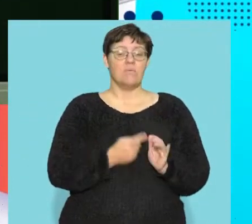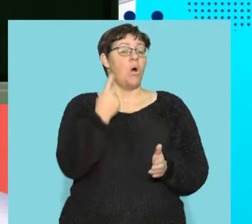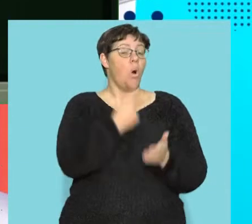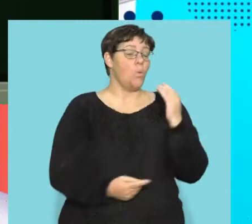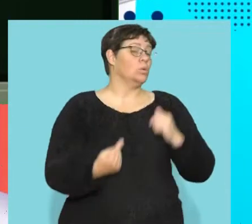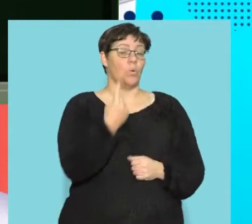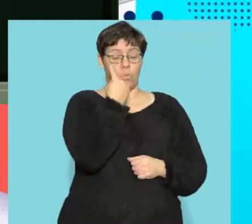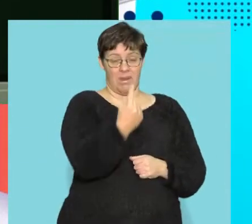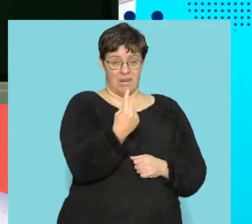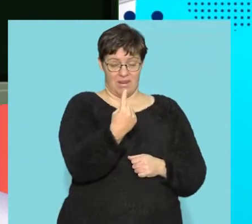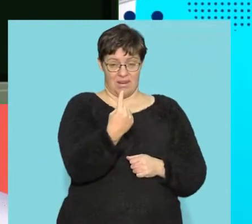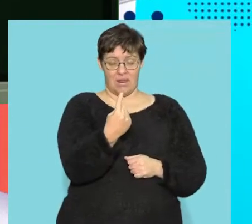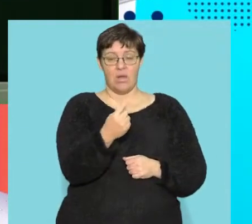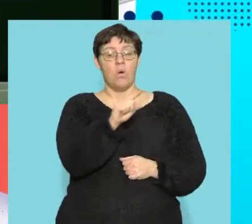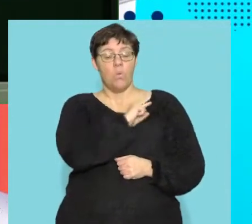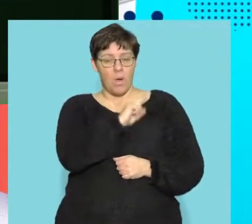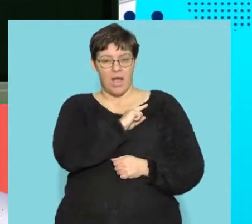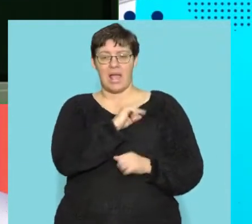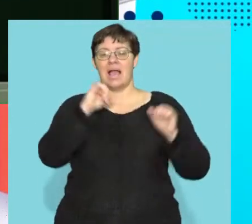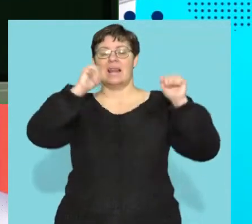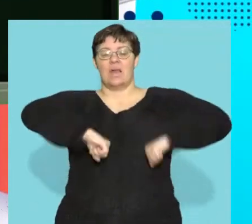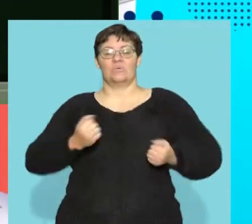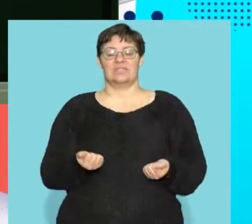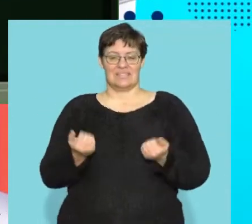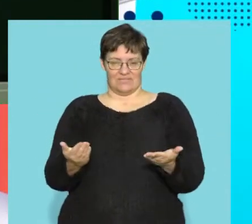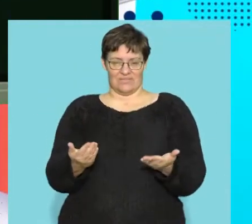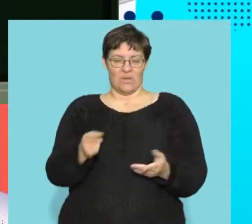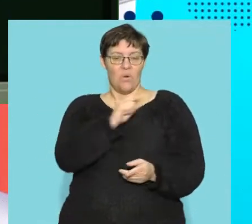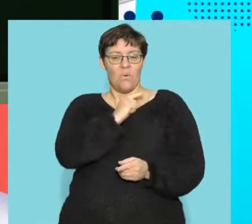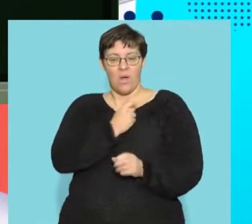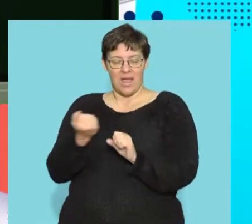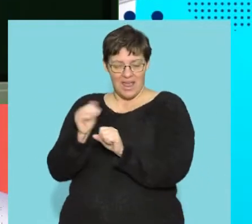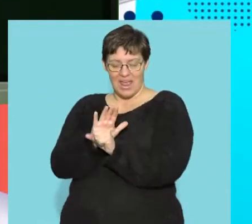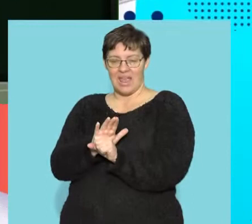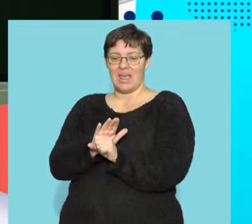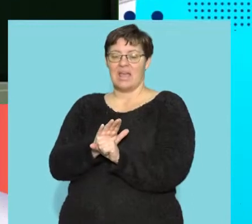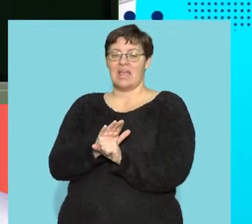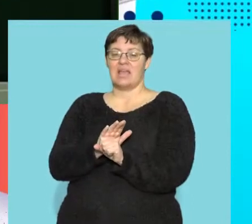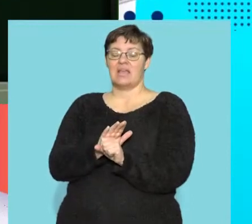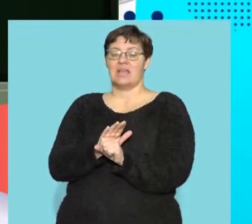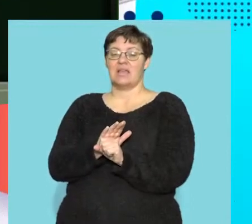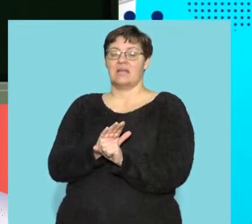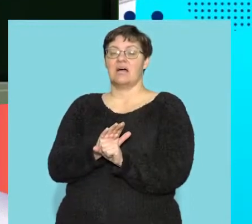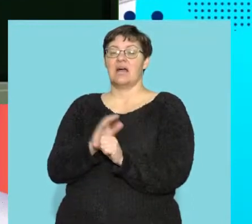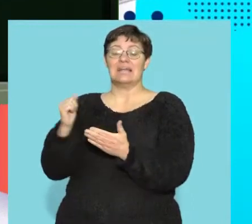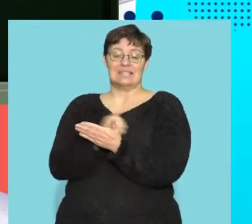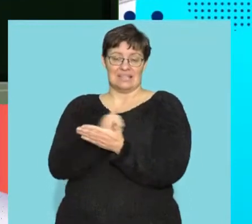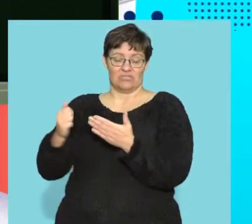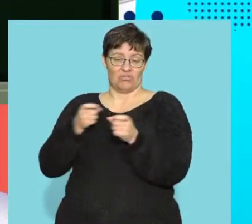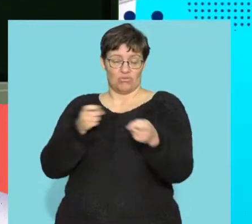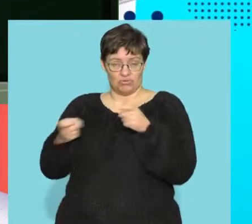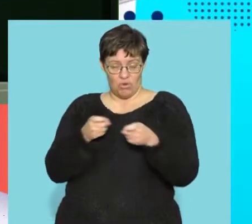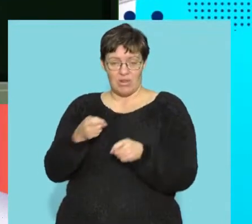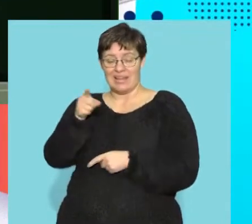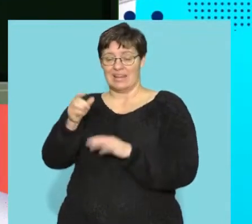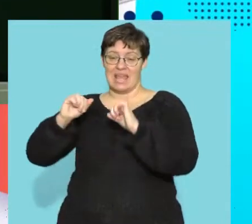only do one transaction, and that's with the allowance, which obviously would affect your debtor's control and the debtor's